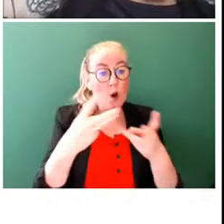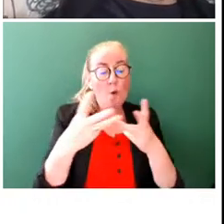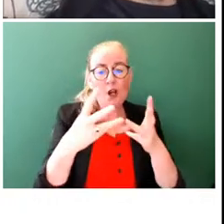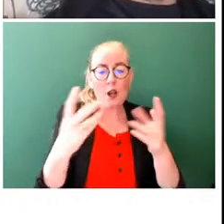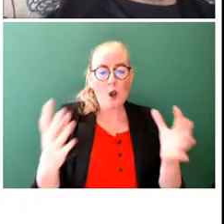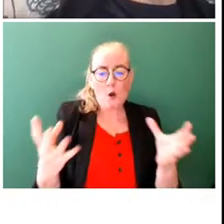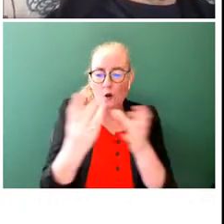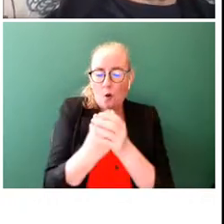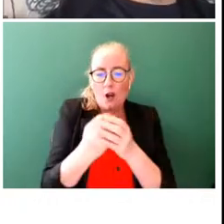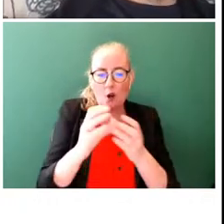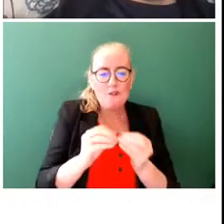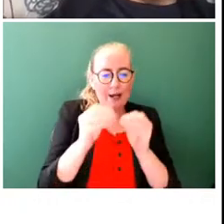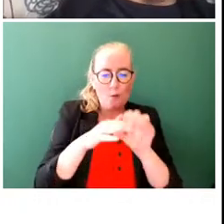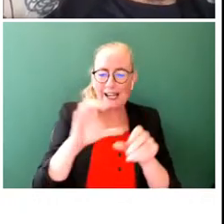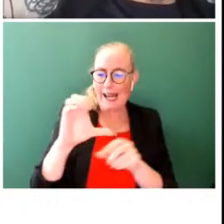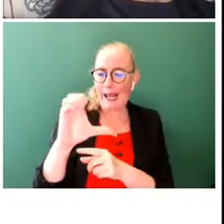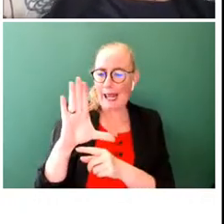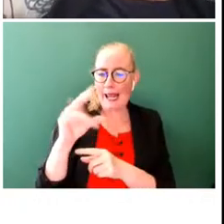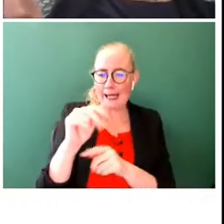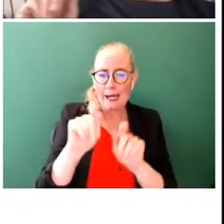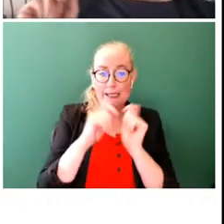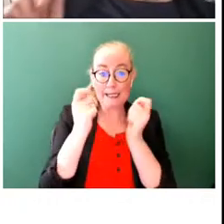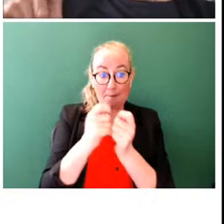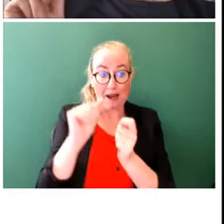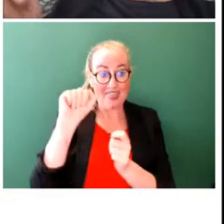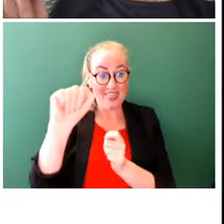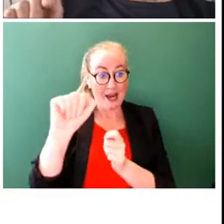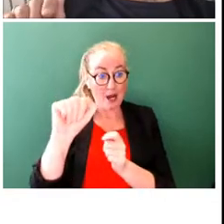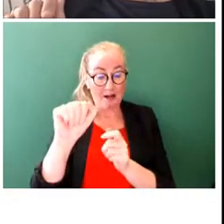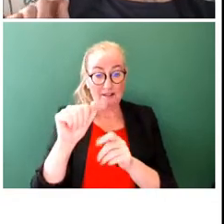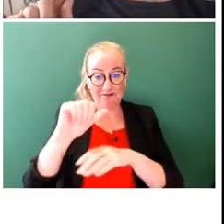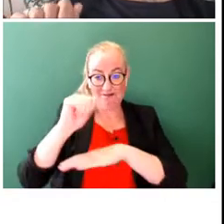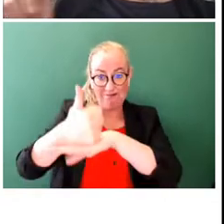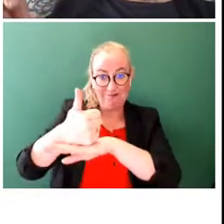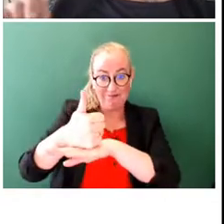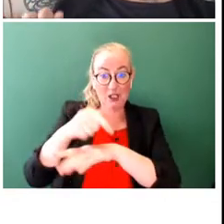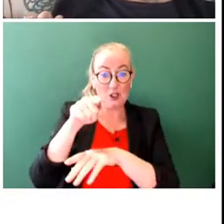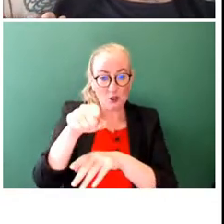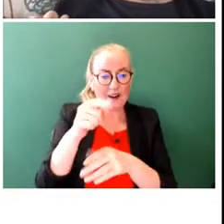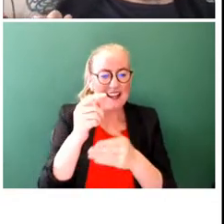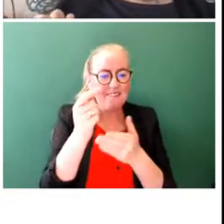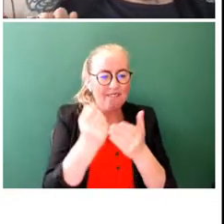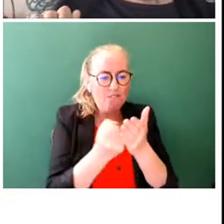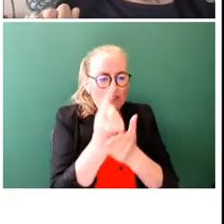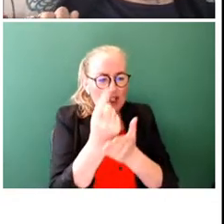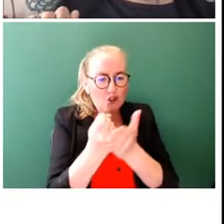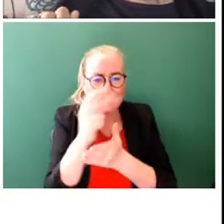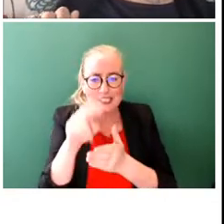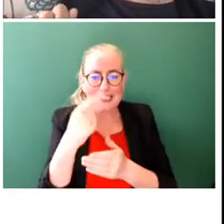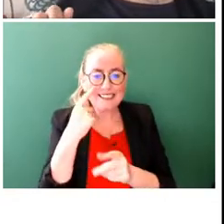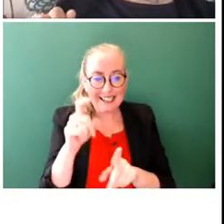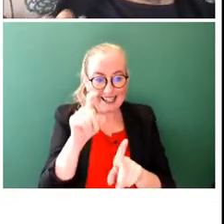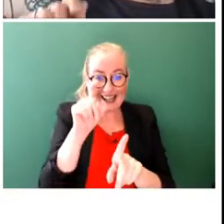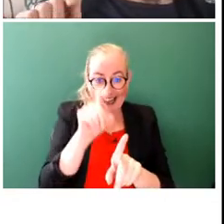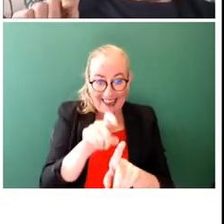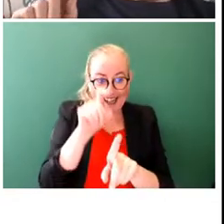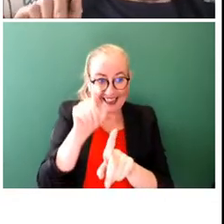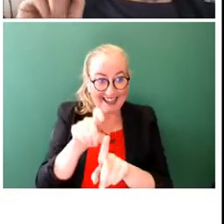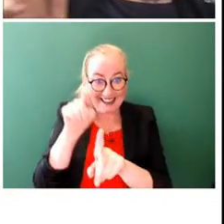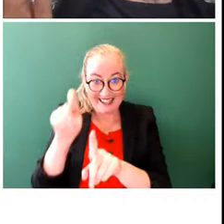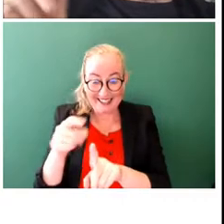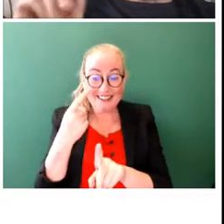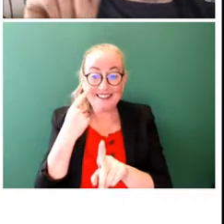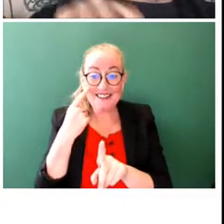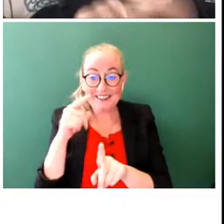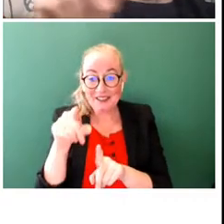with the clinical team a portal for them. And again, hopefully the features will come up if someone presses the cursor.